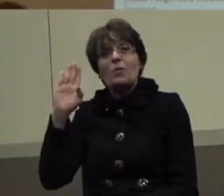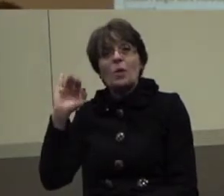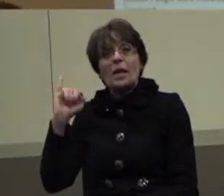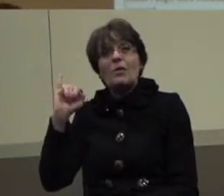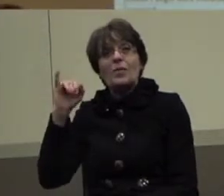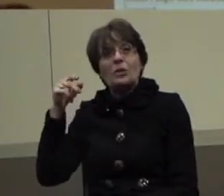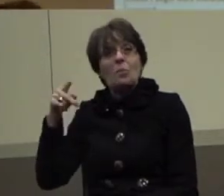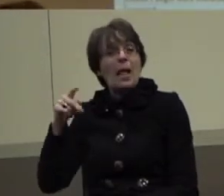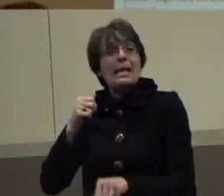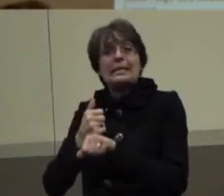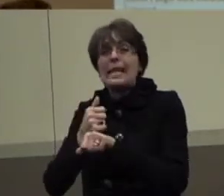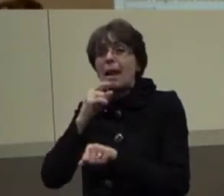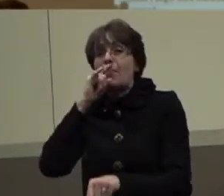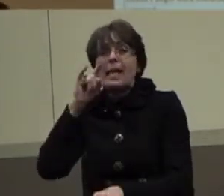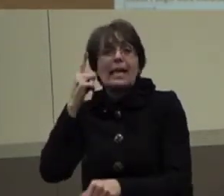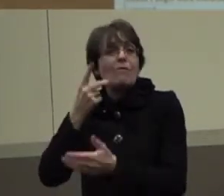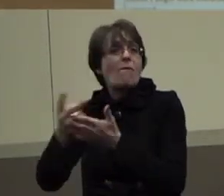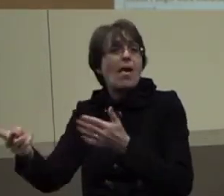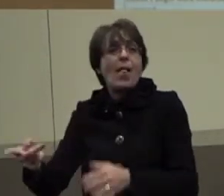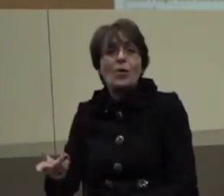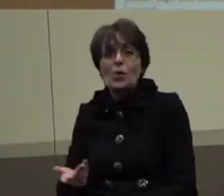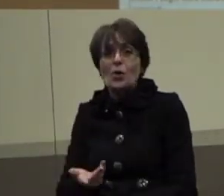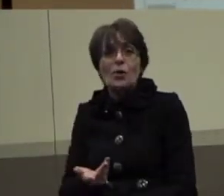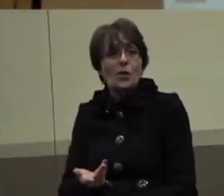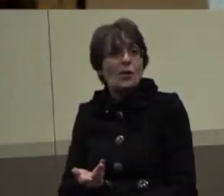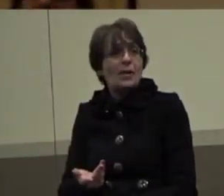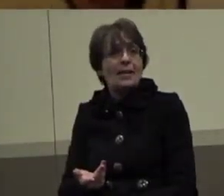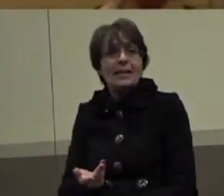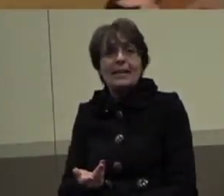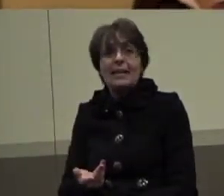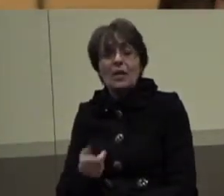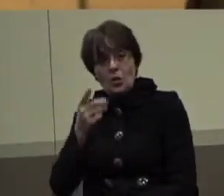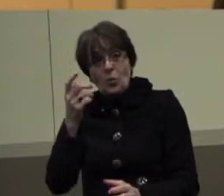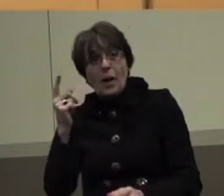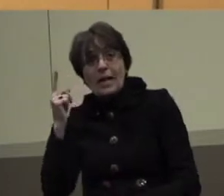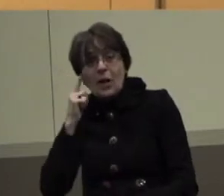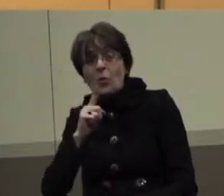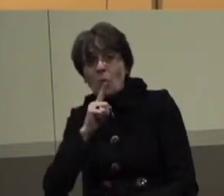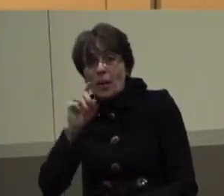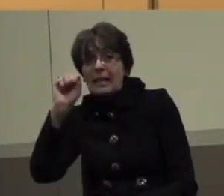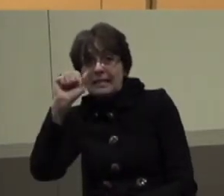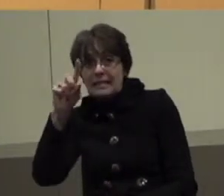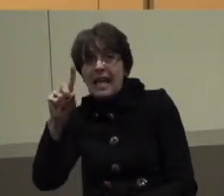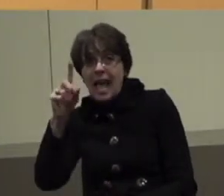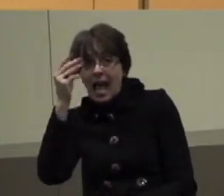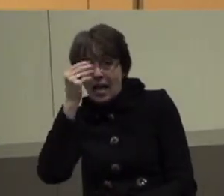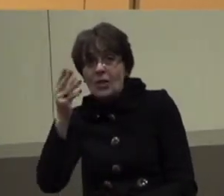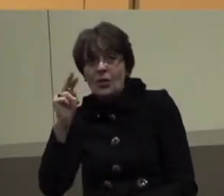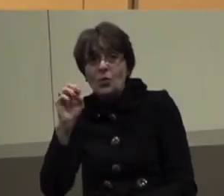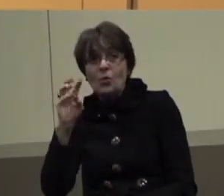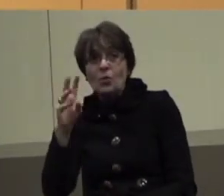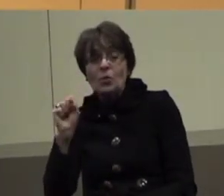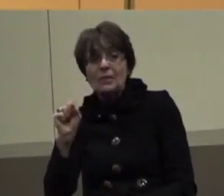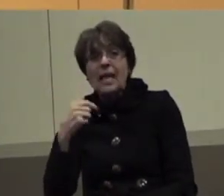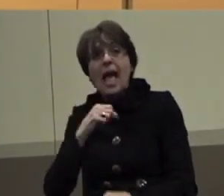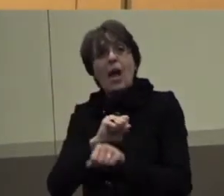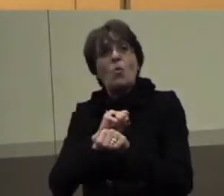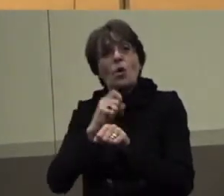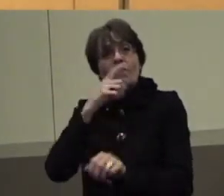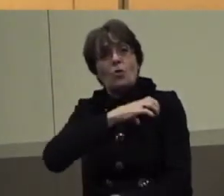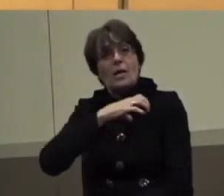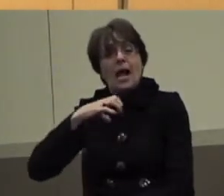this kid up for failure. Now, you want to hear the really sad news? I worked for Congress